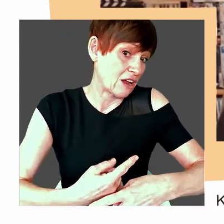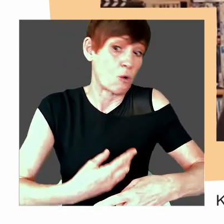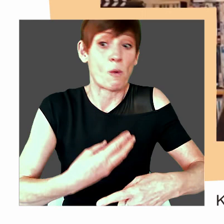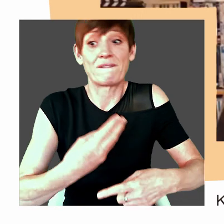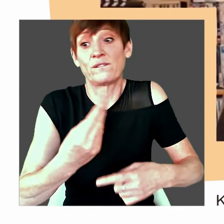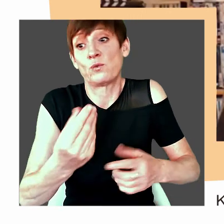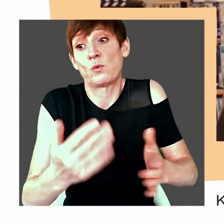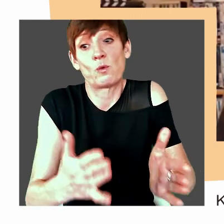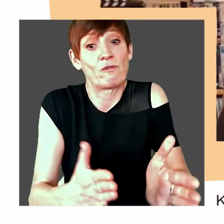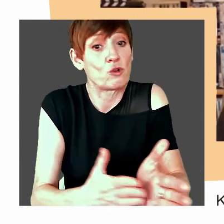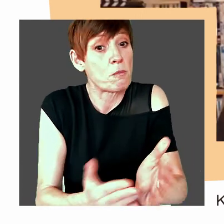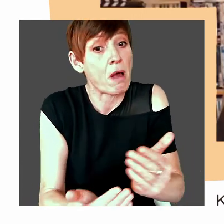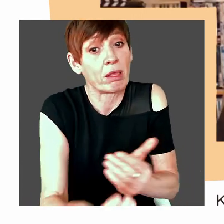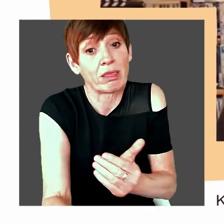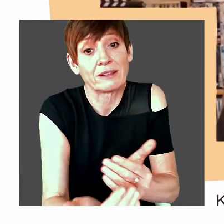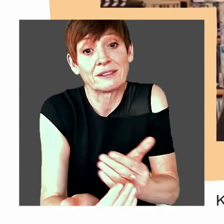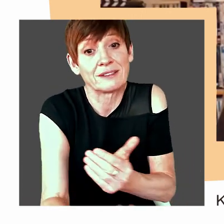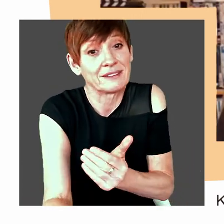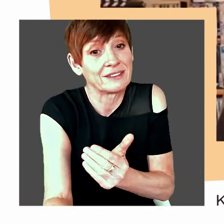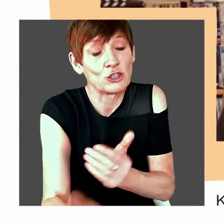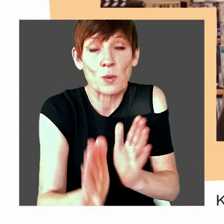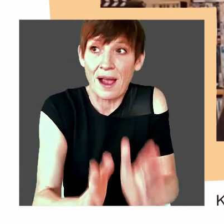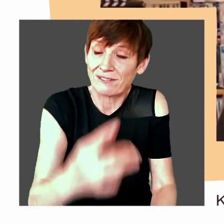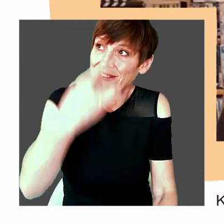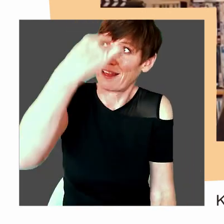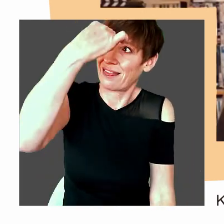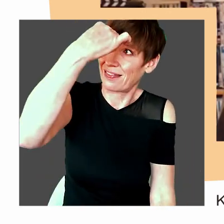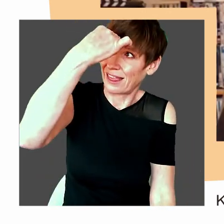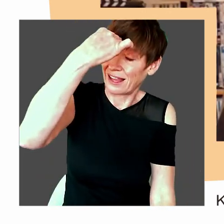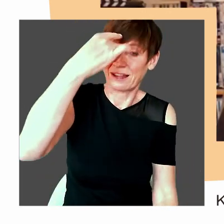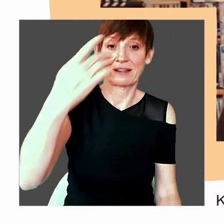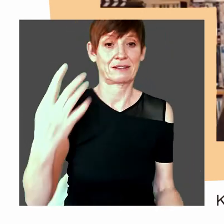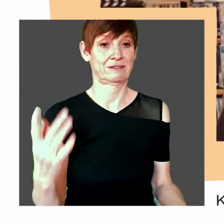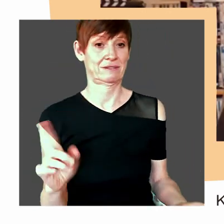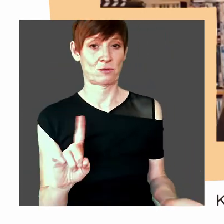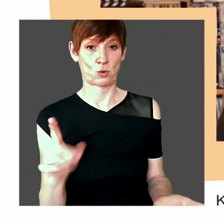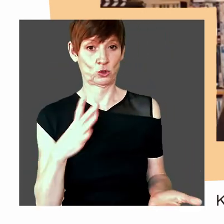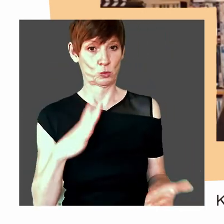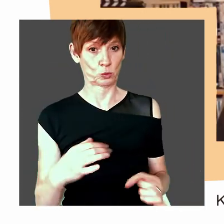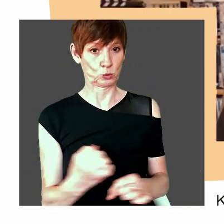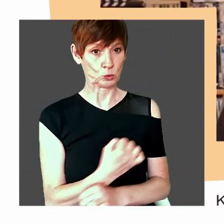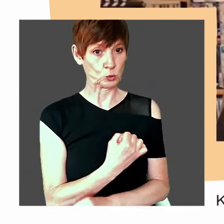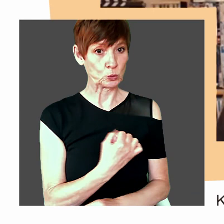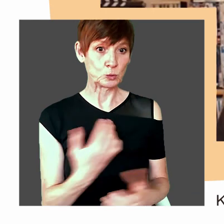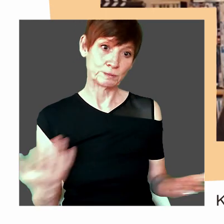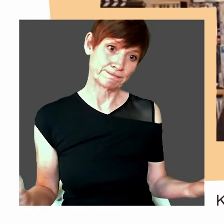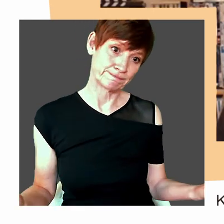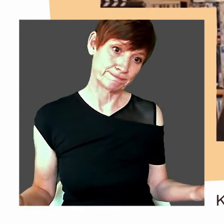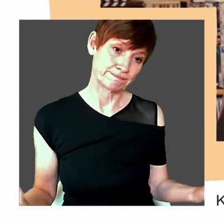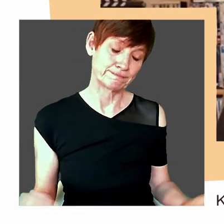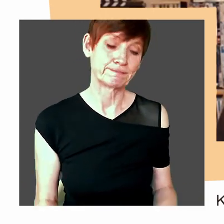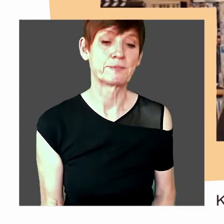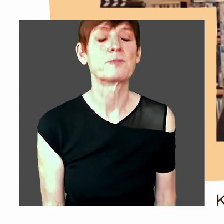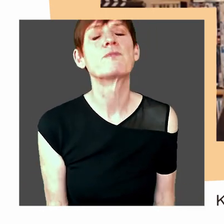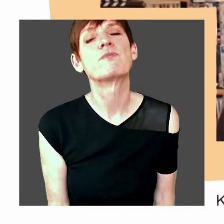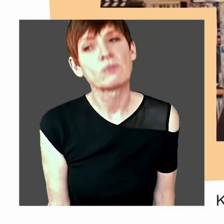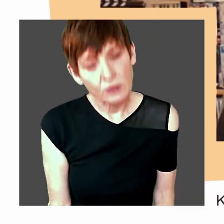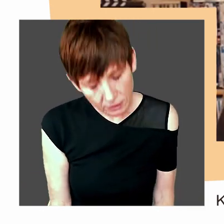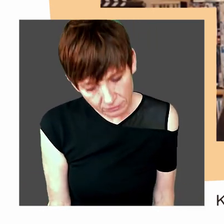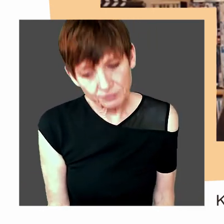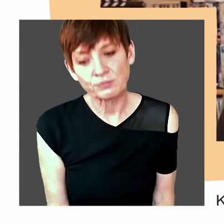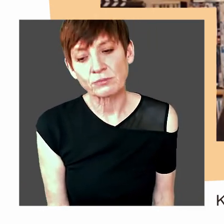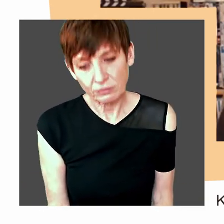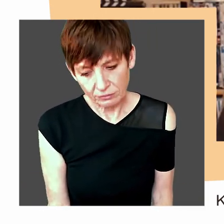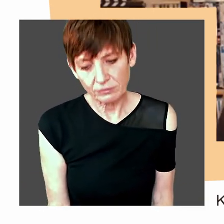months. What do you want to do if something happened again? Yeah. You know, I mean, there's a sense in which kind of